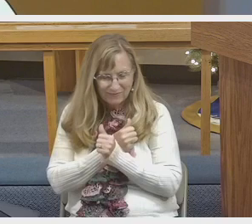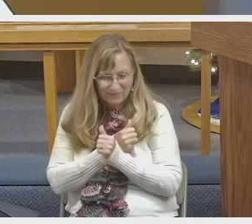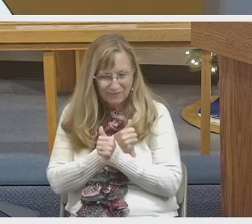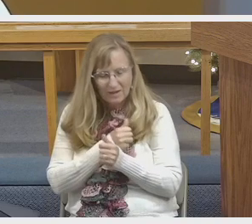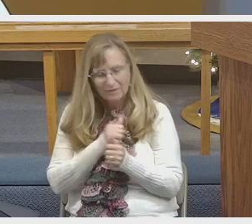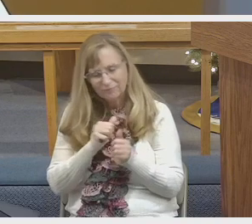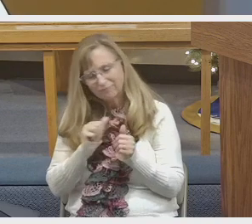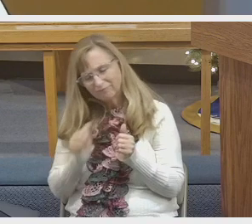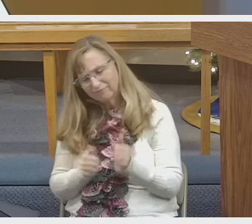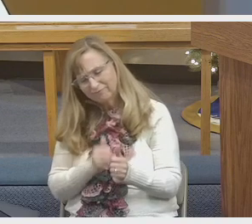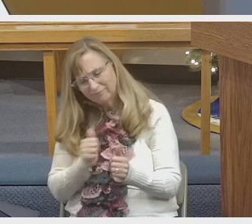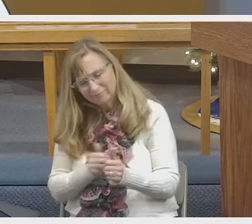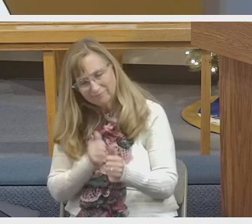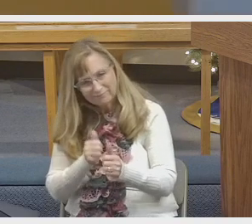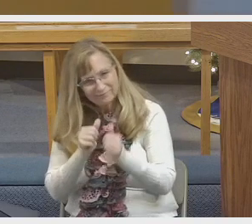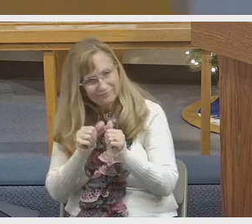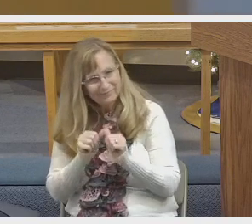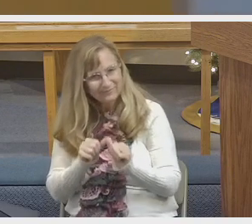Persistent.